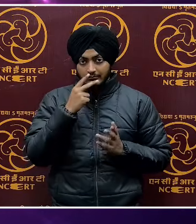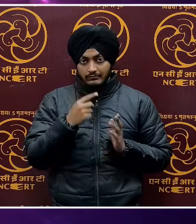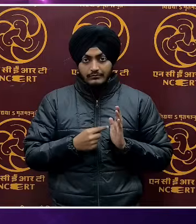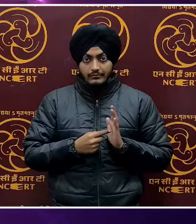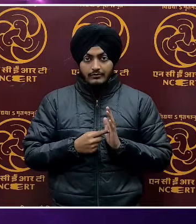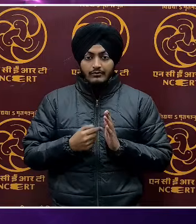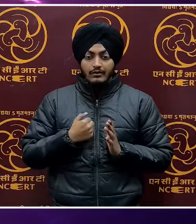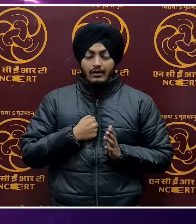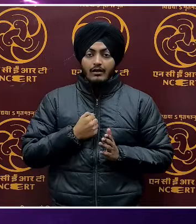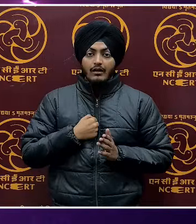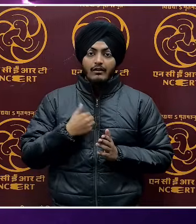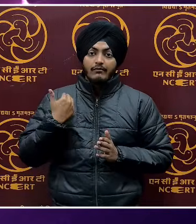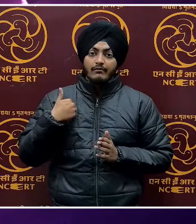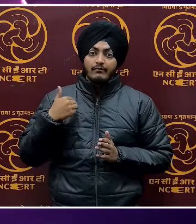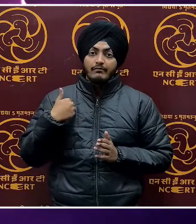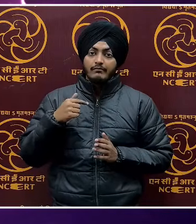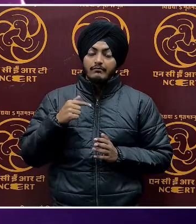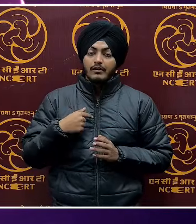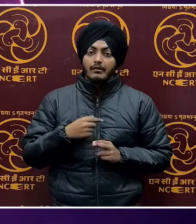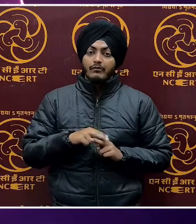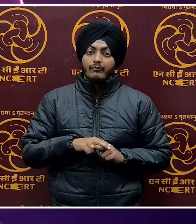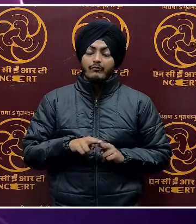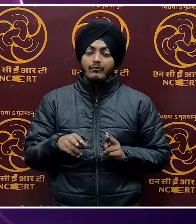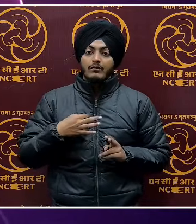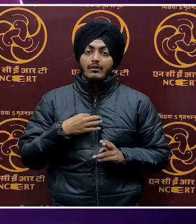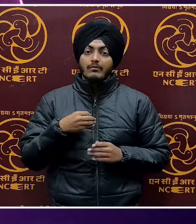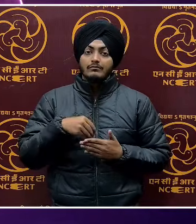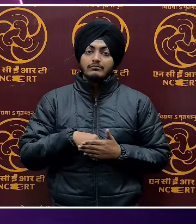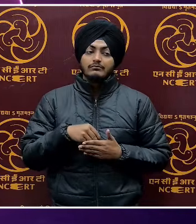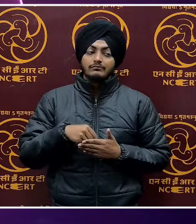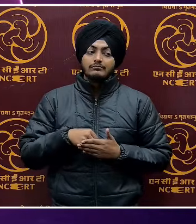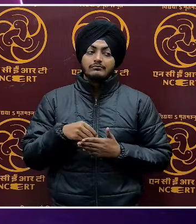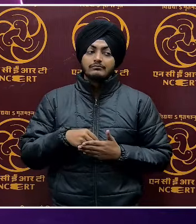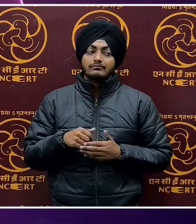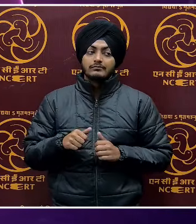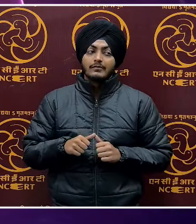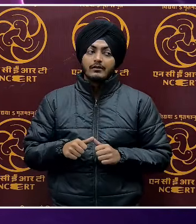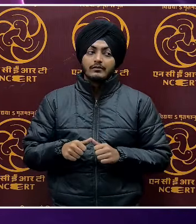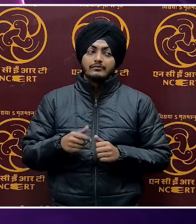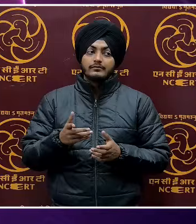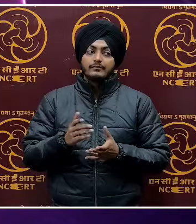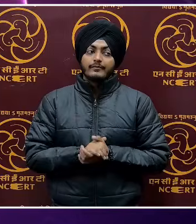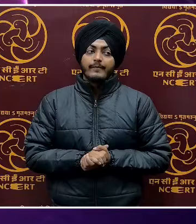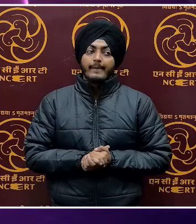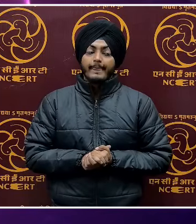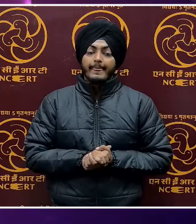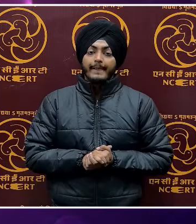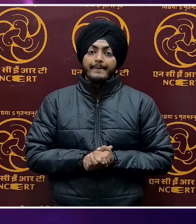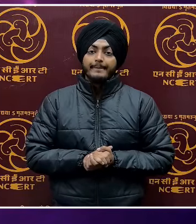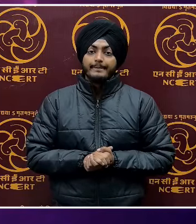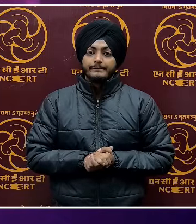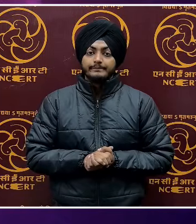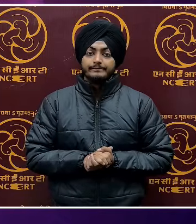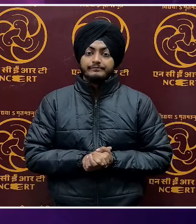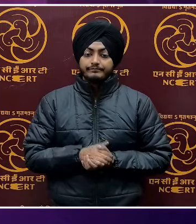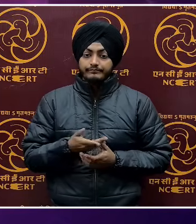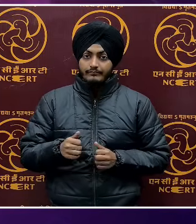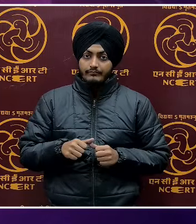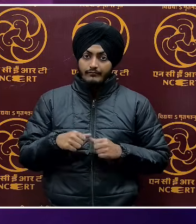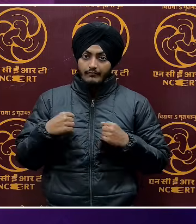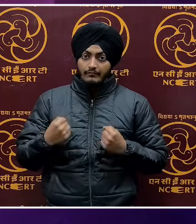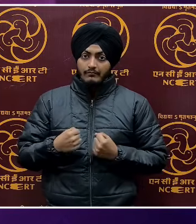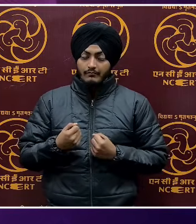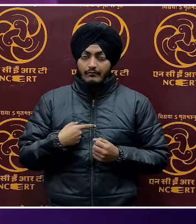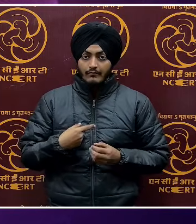have a bag full of clothes. Yes, so the answer will be a bag of clothes. This activity